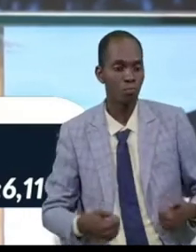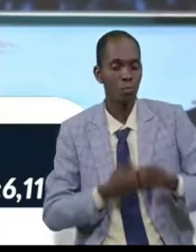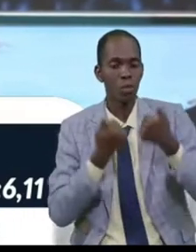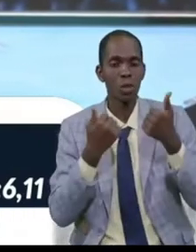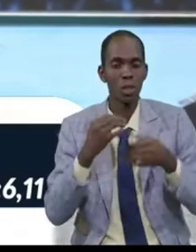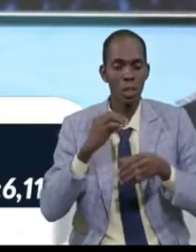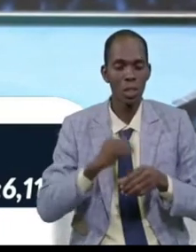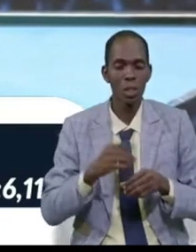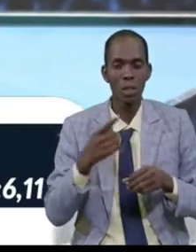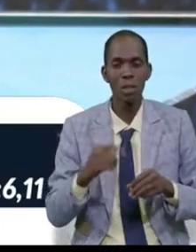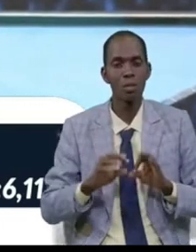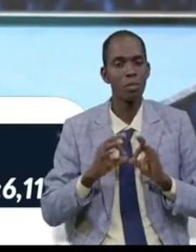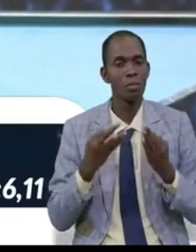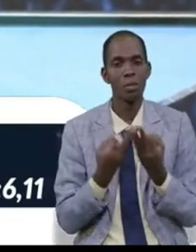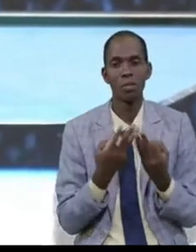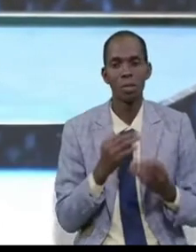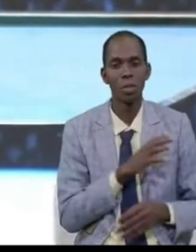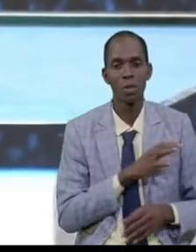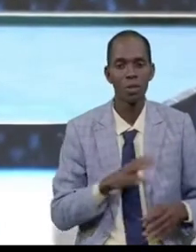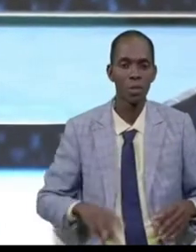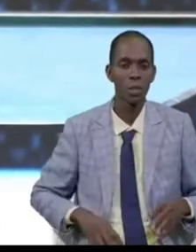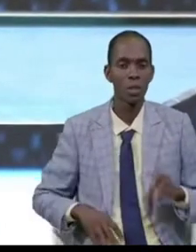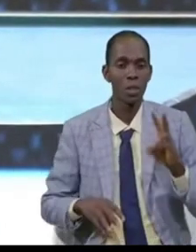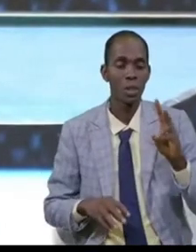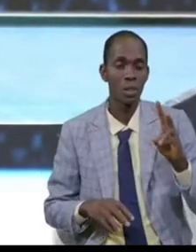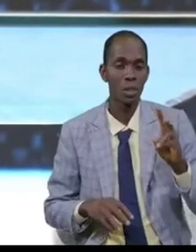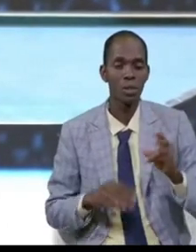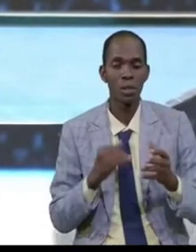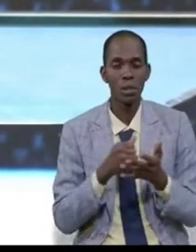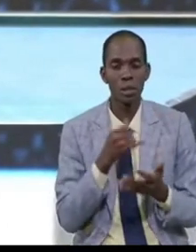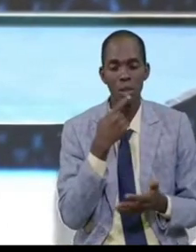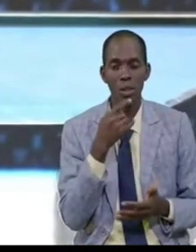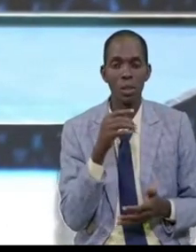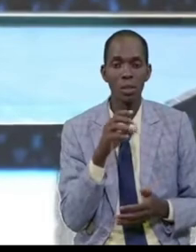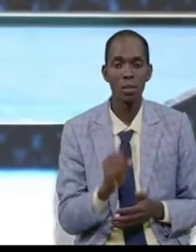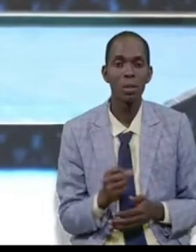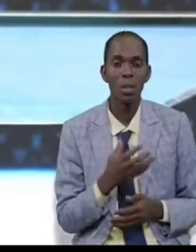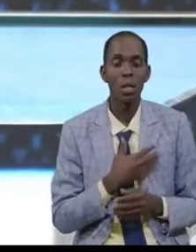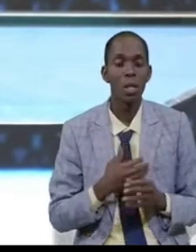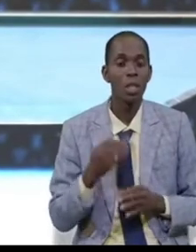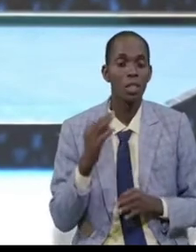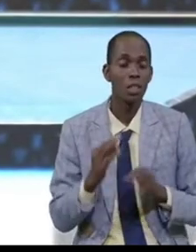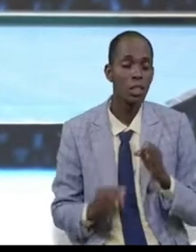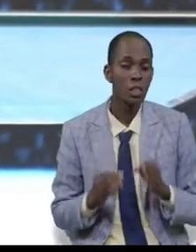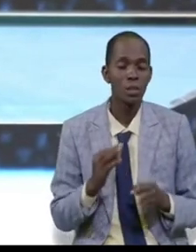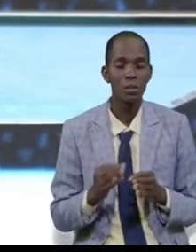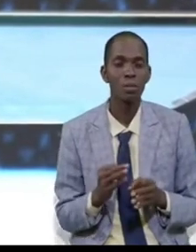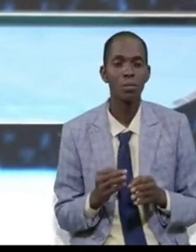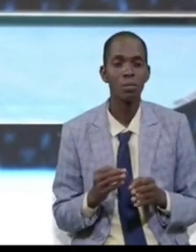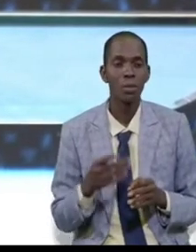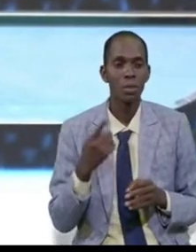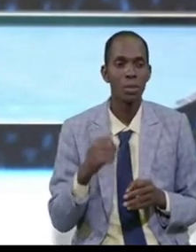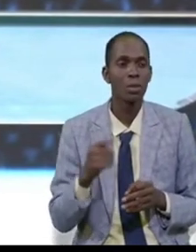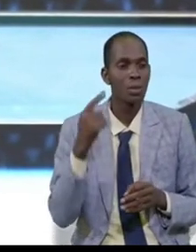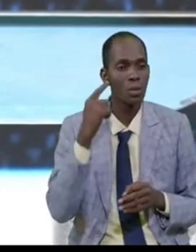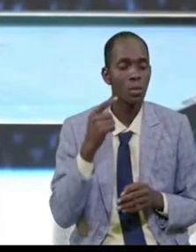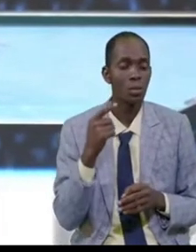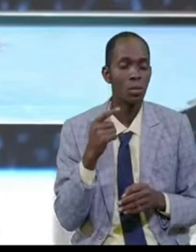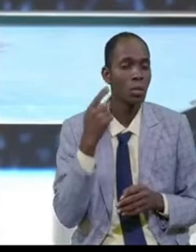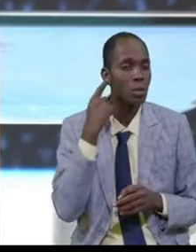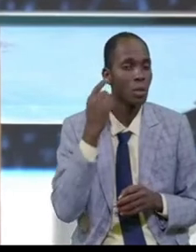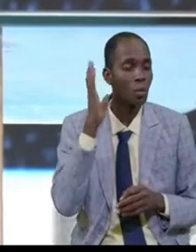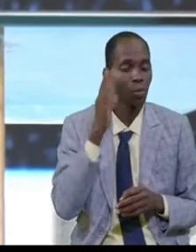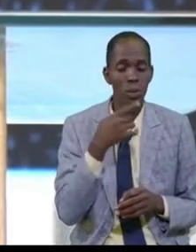of Christ. Then it says in verse 16, it says, and if the ear shall say, because I am not